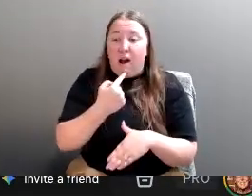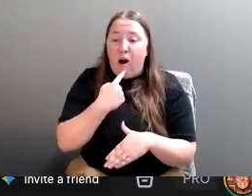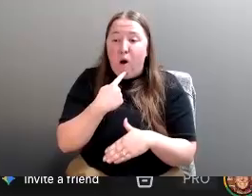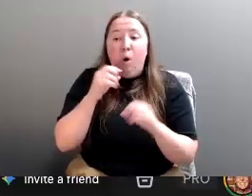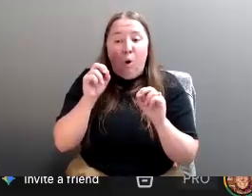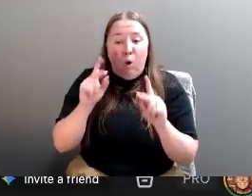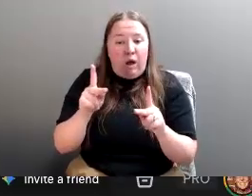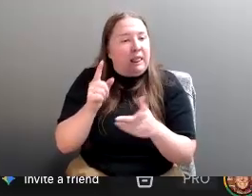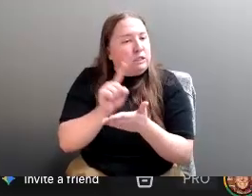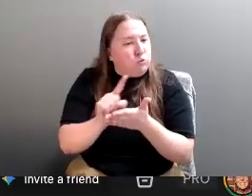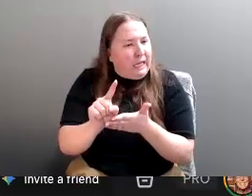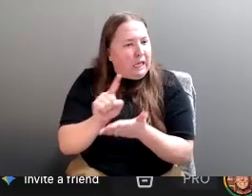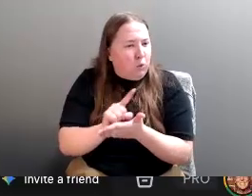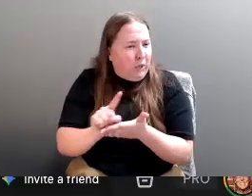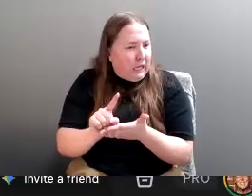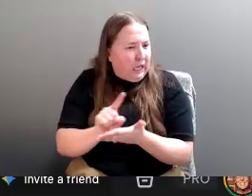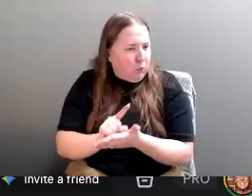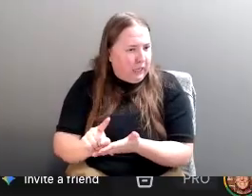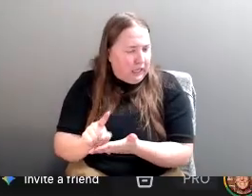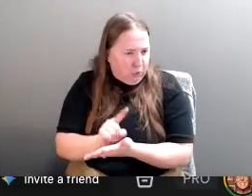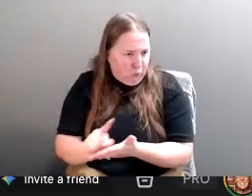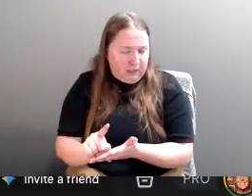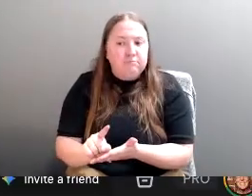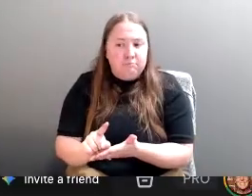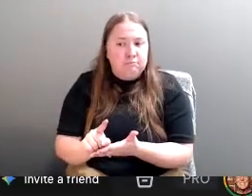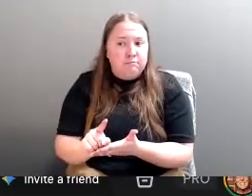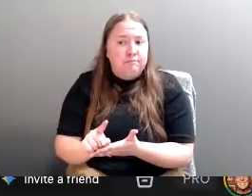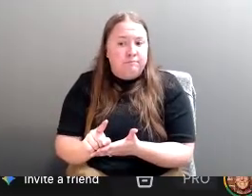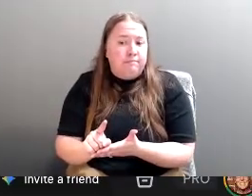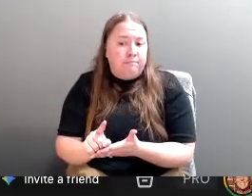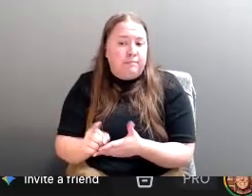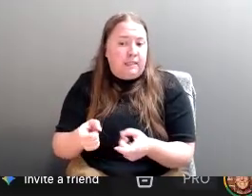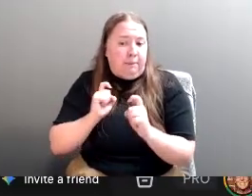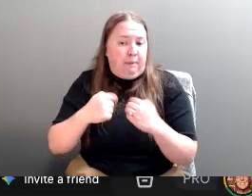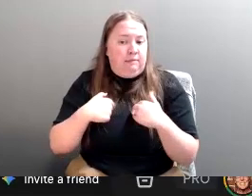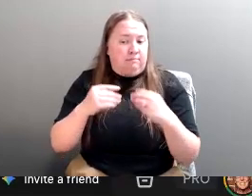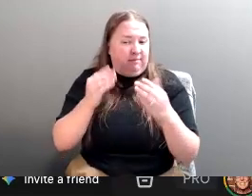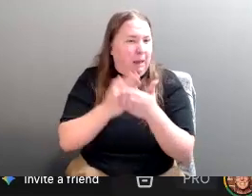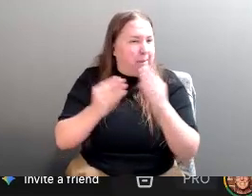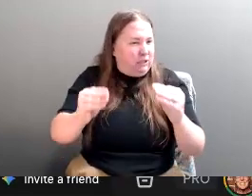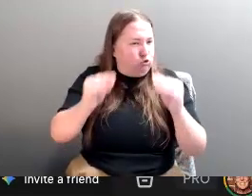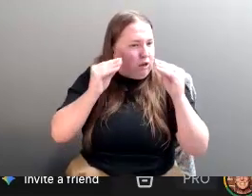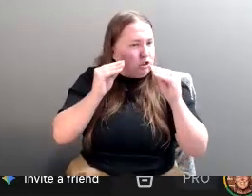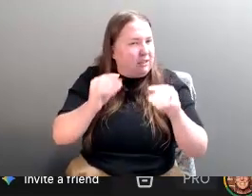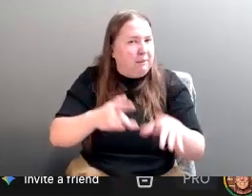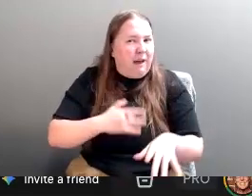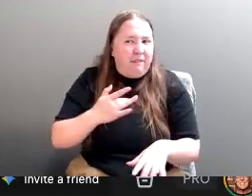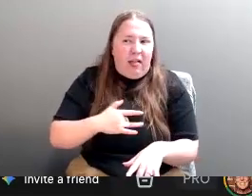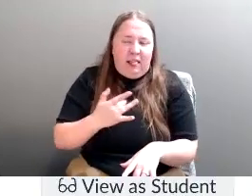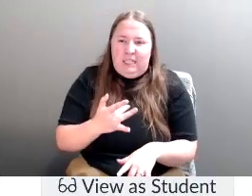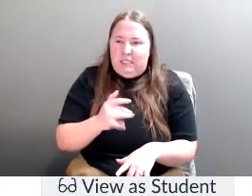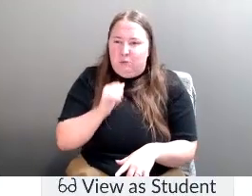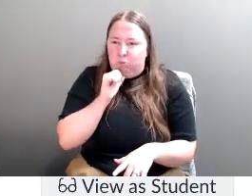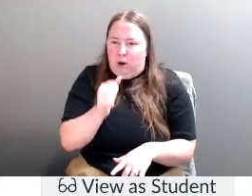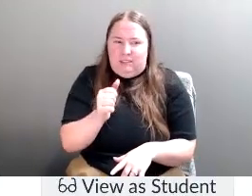work on week by week by week. And what it did is it gave me some instruction, but the instruction it gave me, I felt like wasn't at the